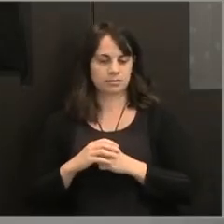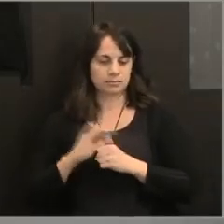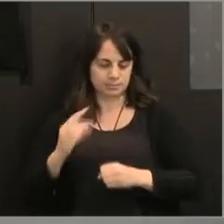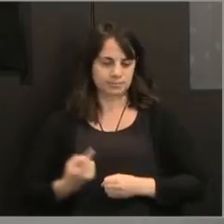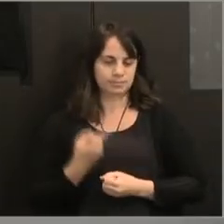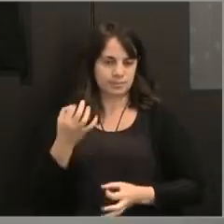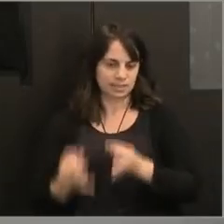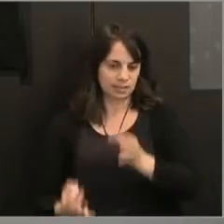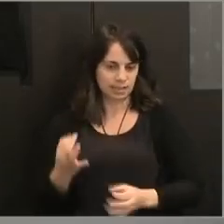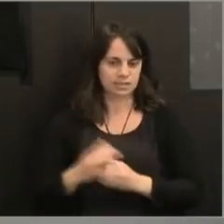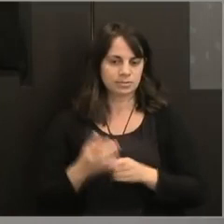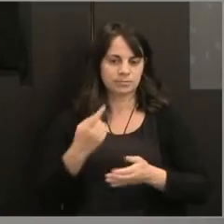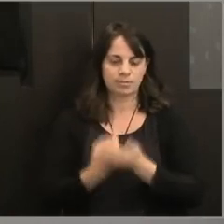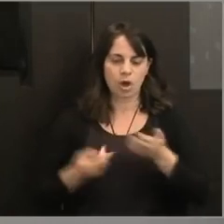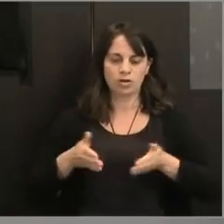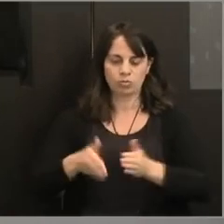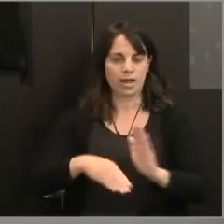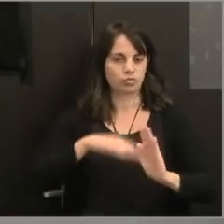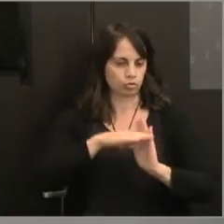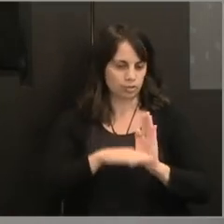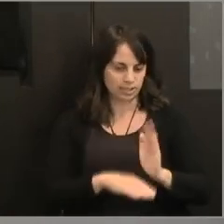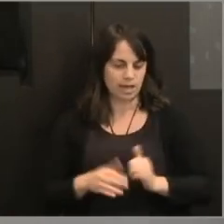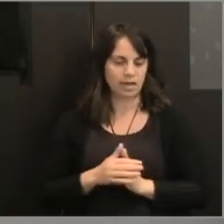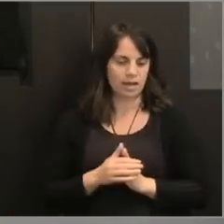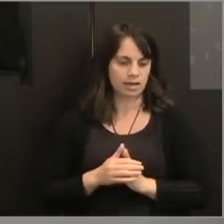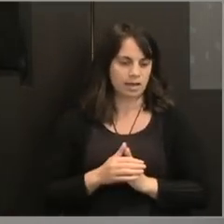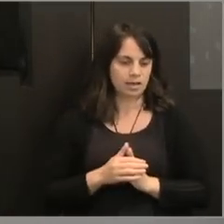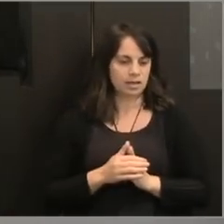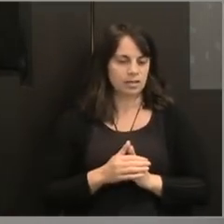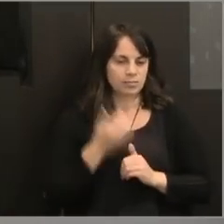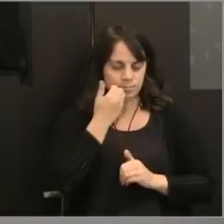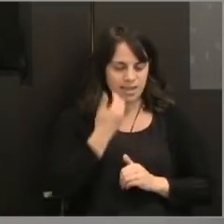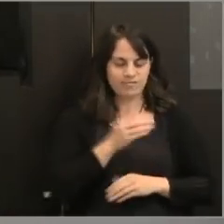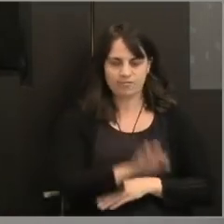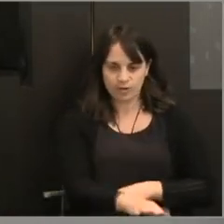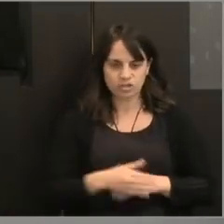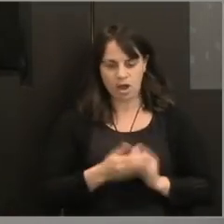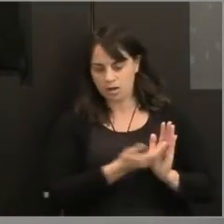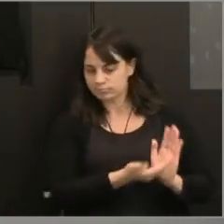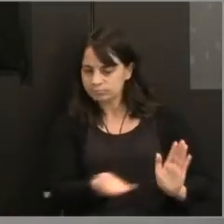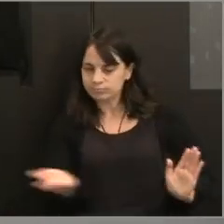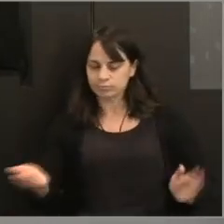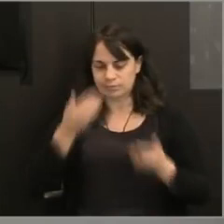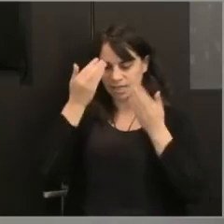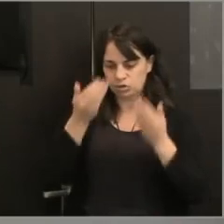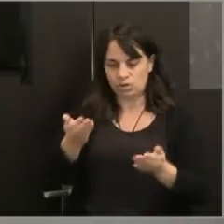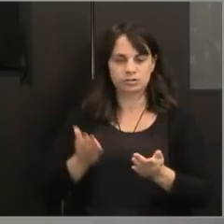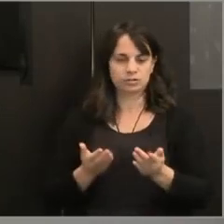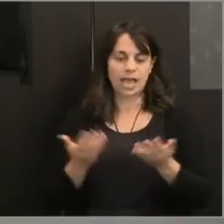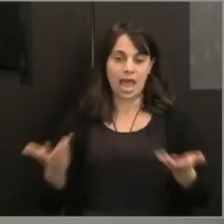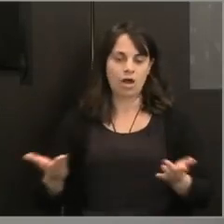way in tikanga terms to hold the mana of every child acknowledged in the rites of